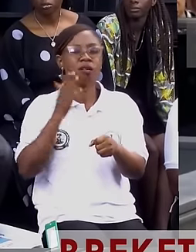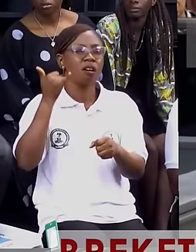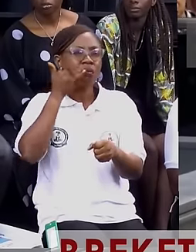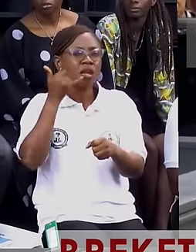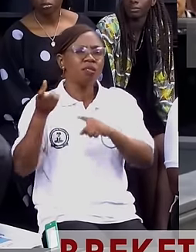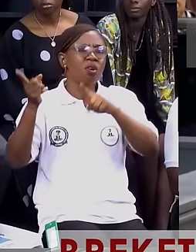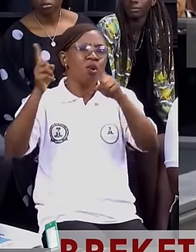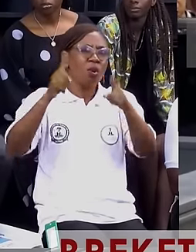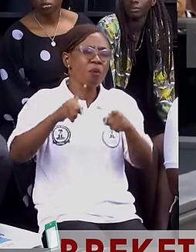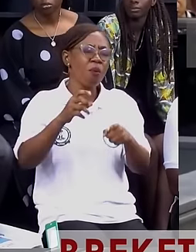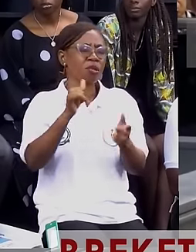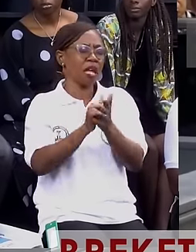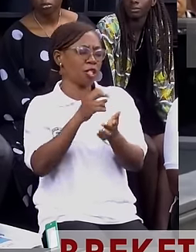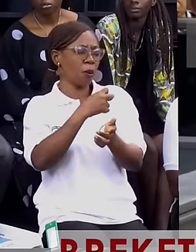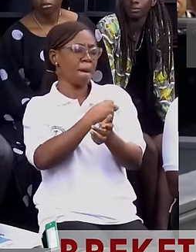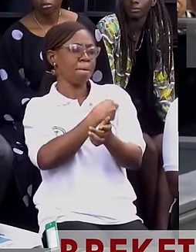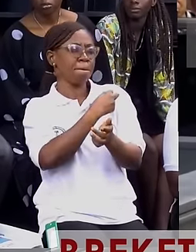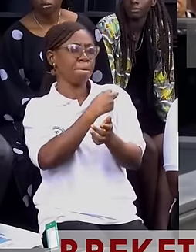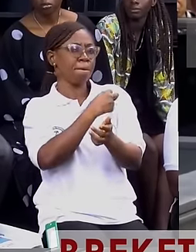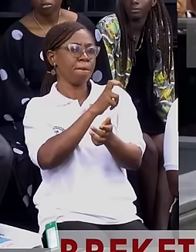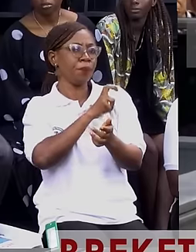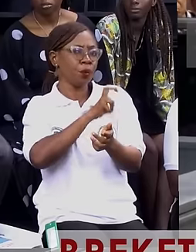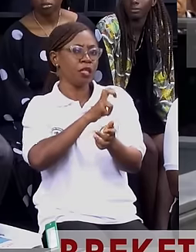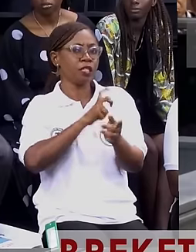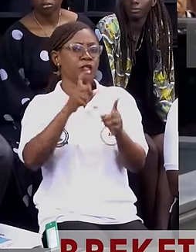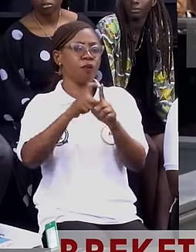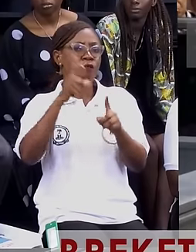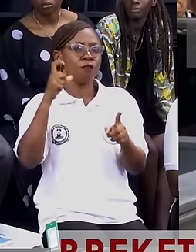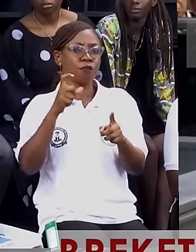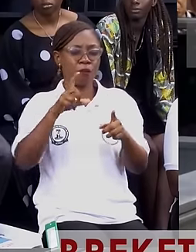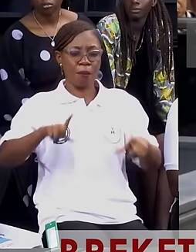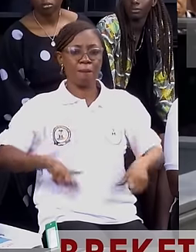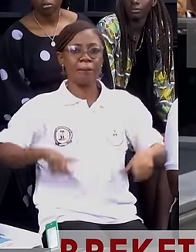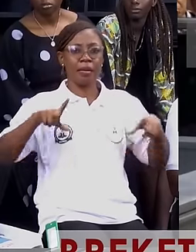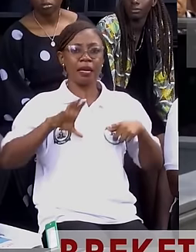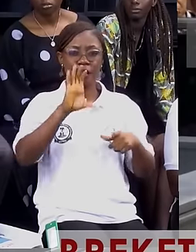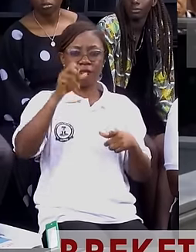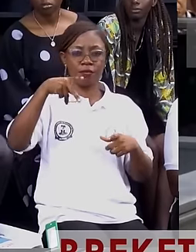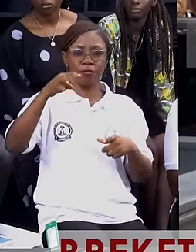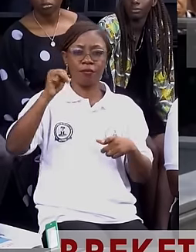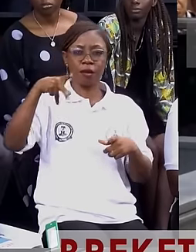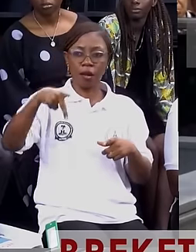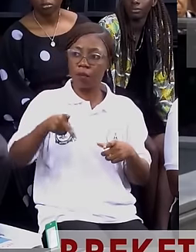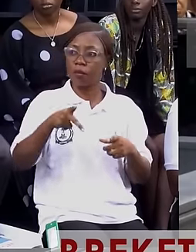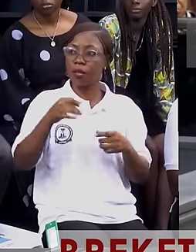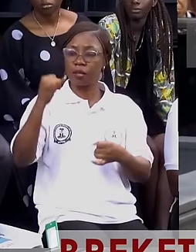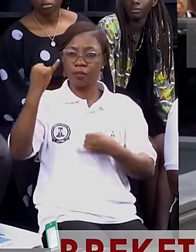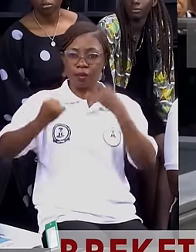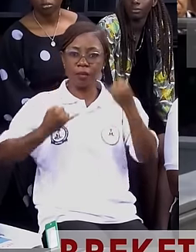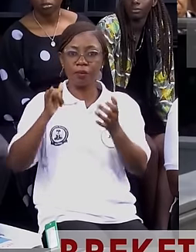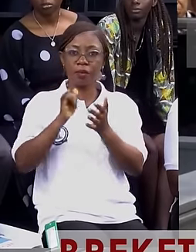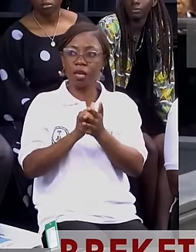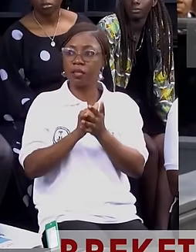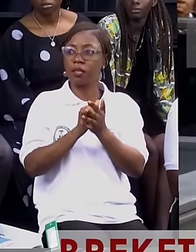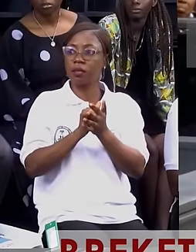come or that police from Life Camp police station, that they invited him, that his number was found in a missing log